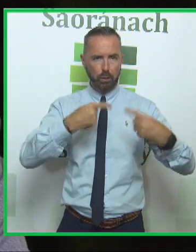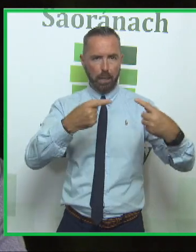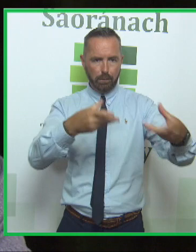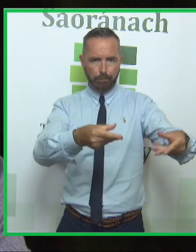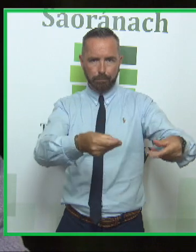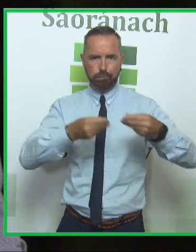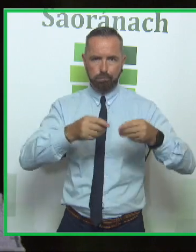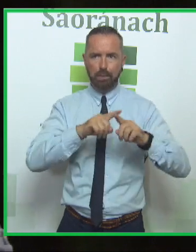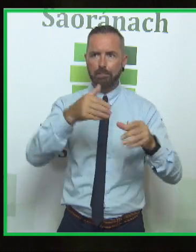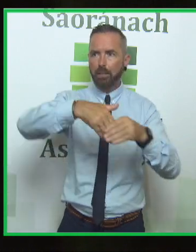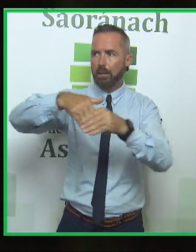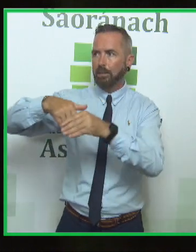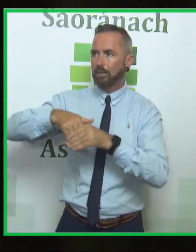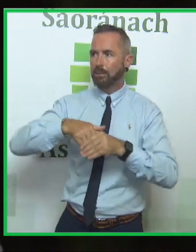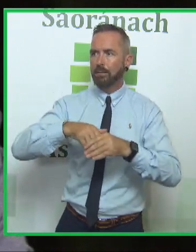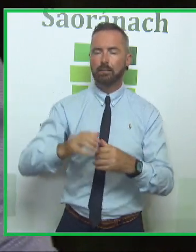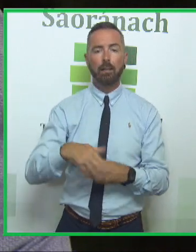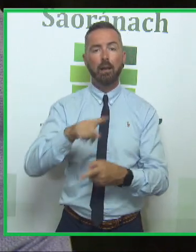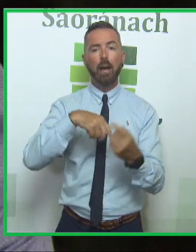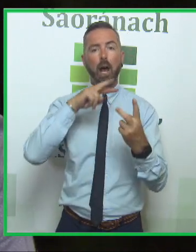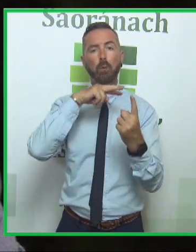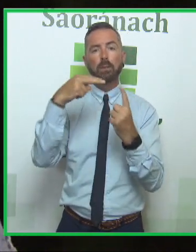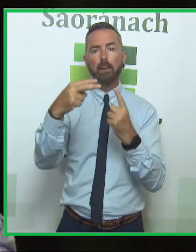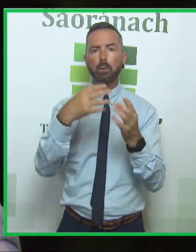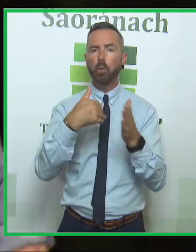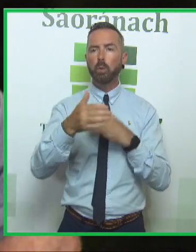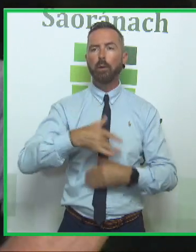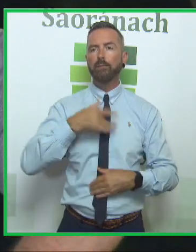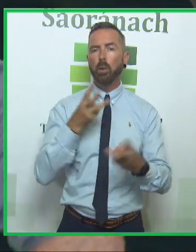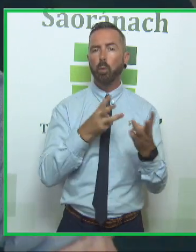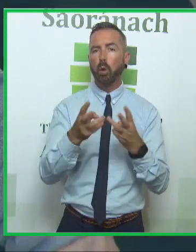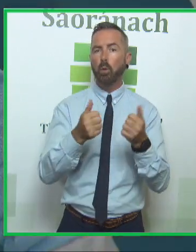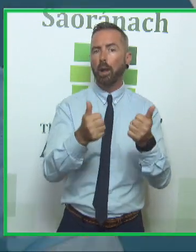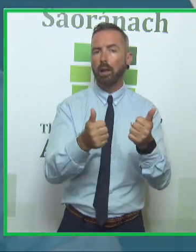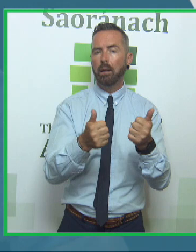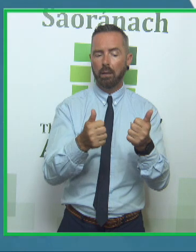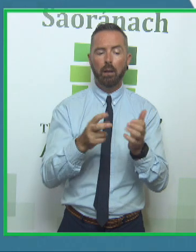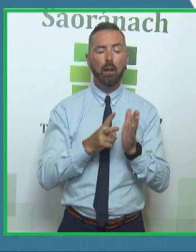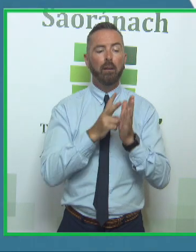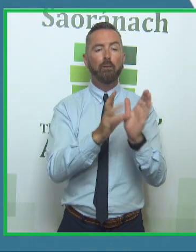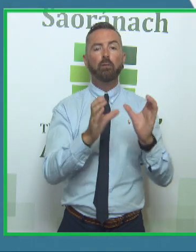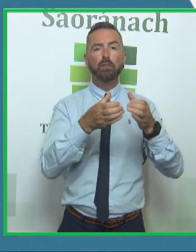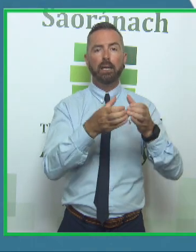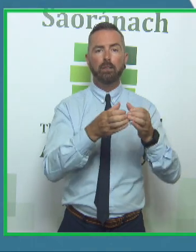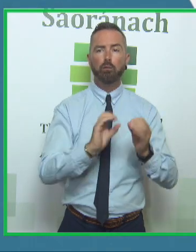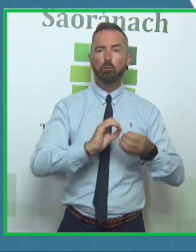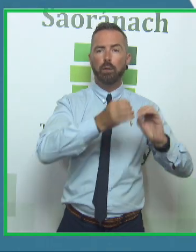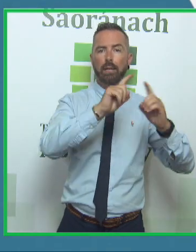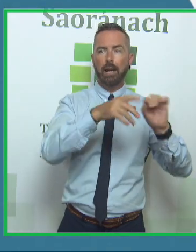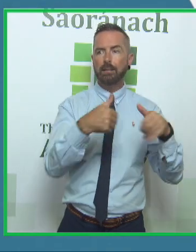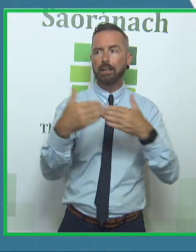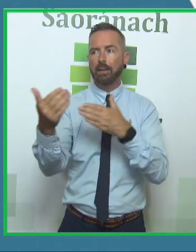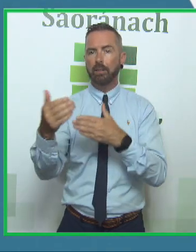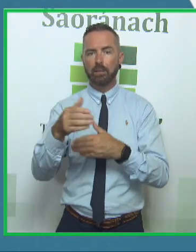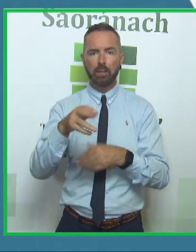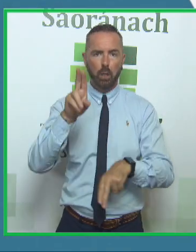contexts. So from our perspective, what's working? The voluntary sector has been creating and delivering innovative